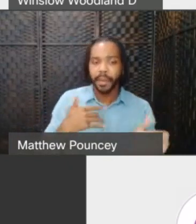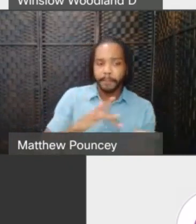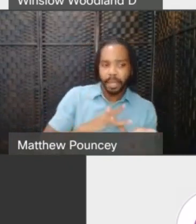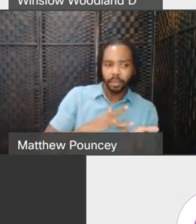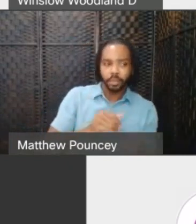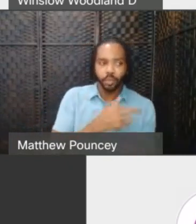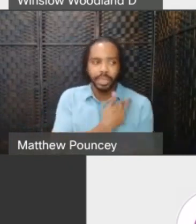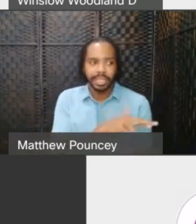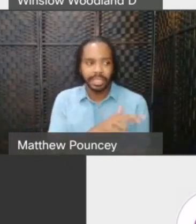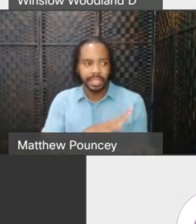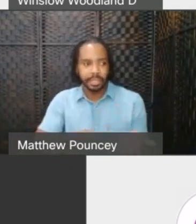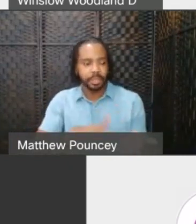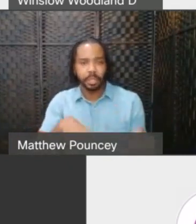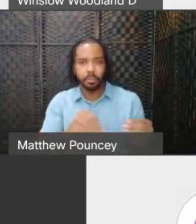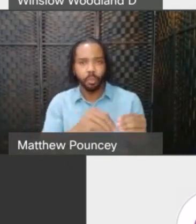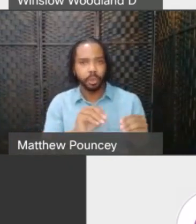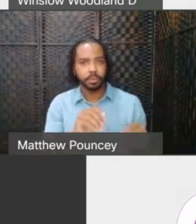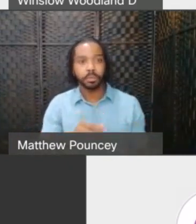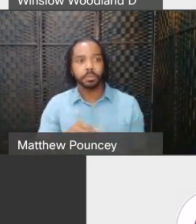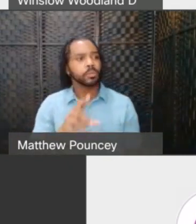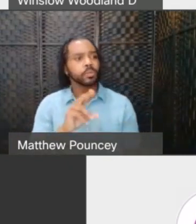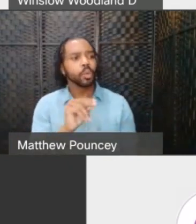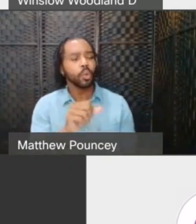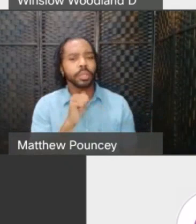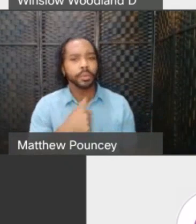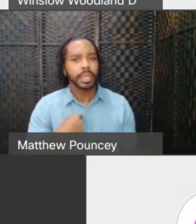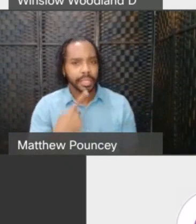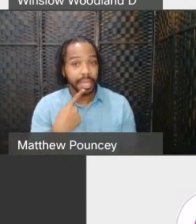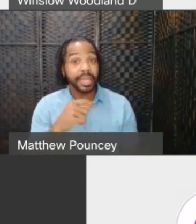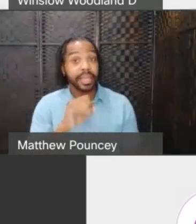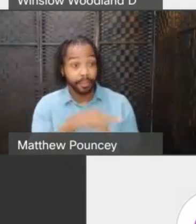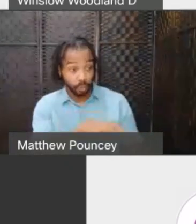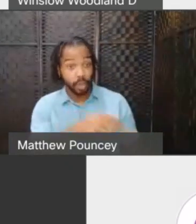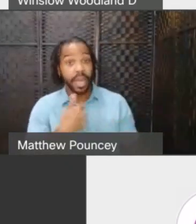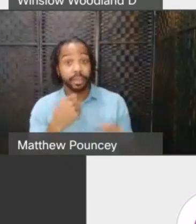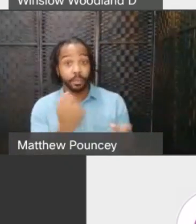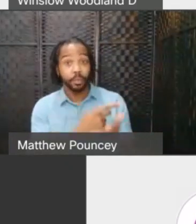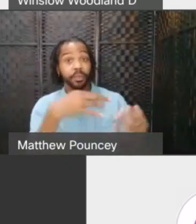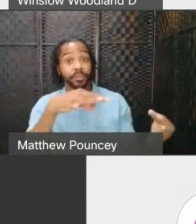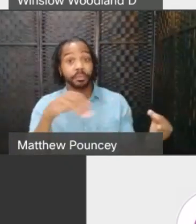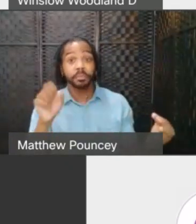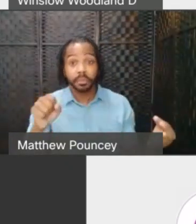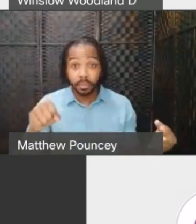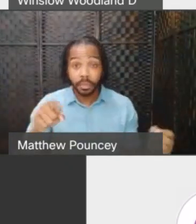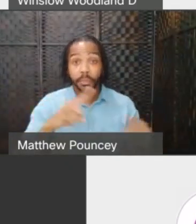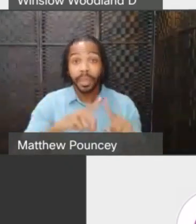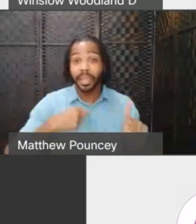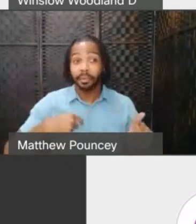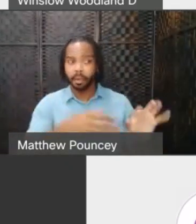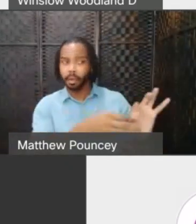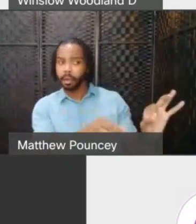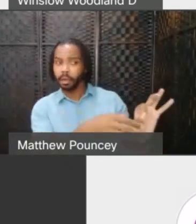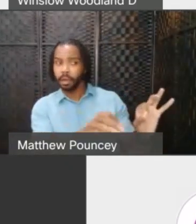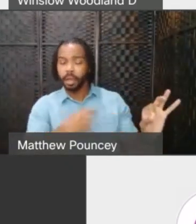exemptions anymore? No, that's not what I'm saying. If they have an approved one, yes. But if I understood the question,